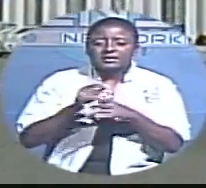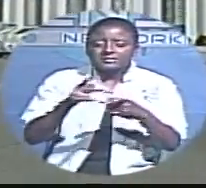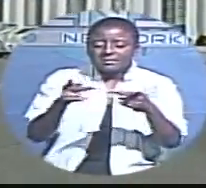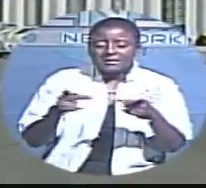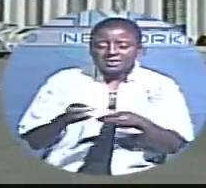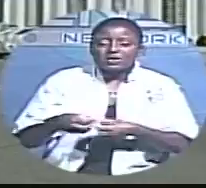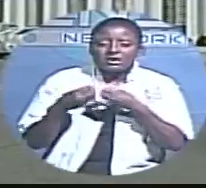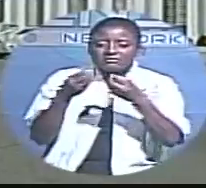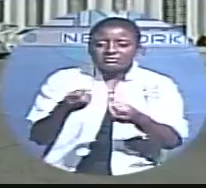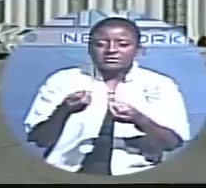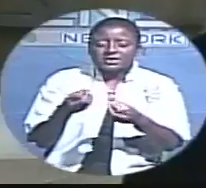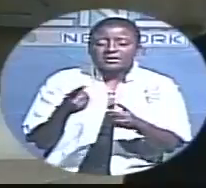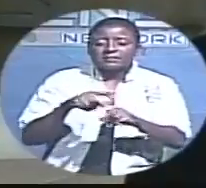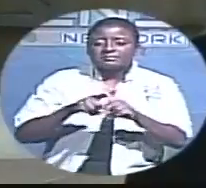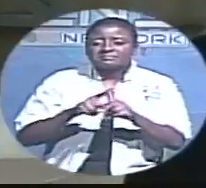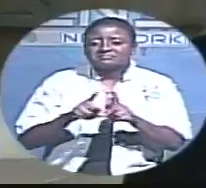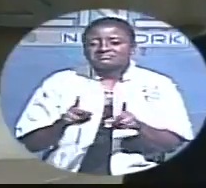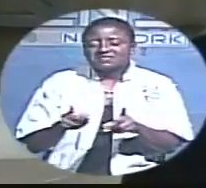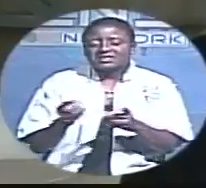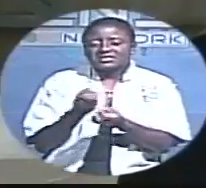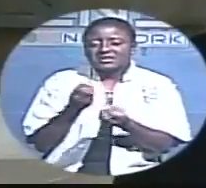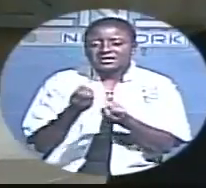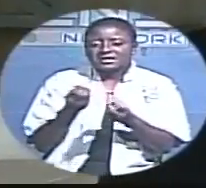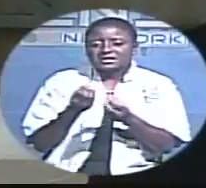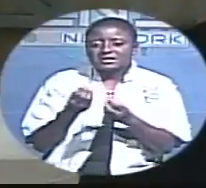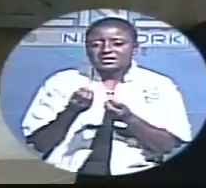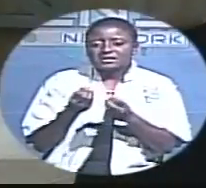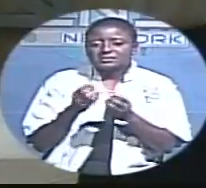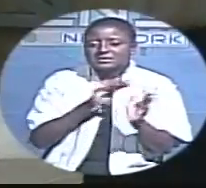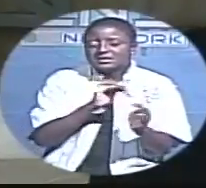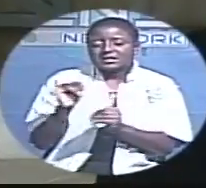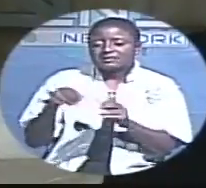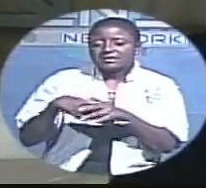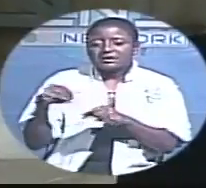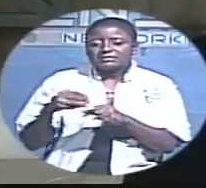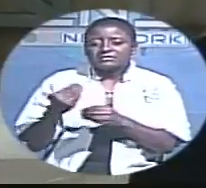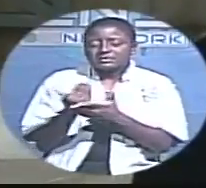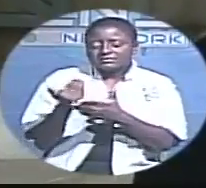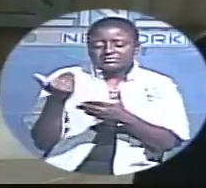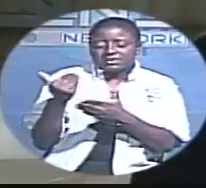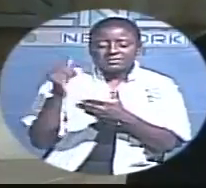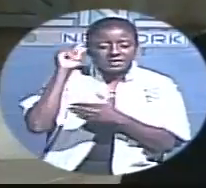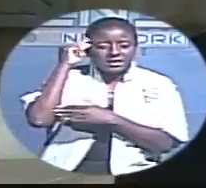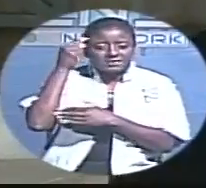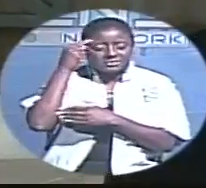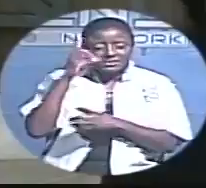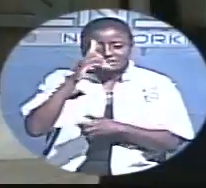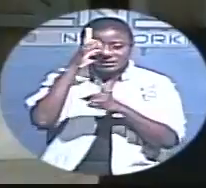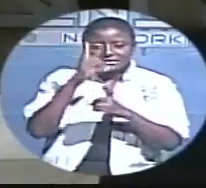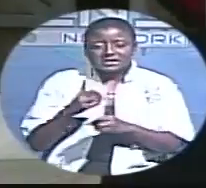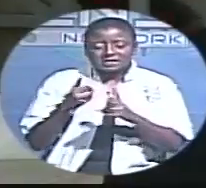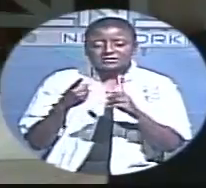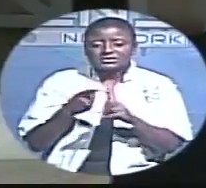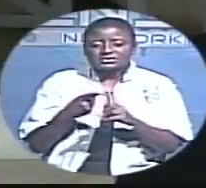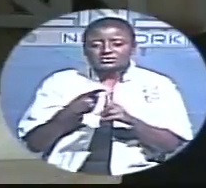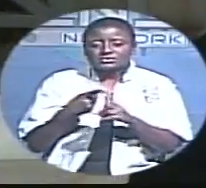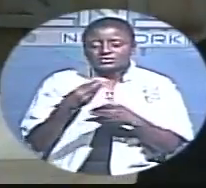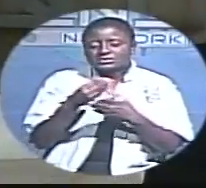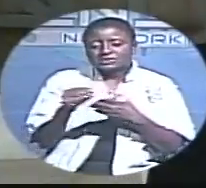but nothing is being ruled out. The former government had made a decision to liquidate some of its